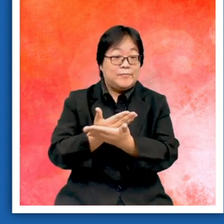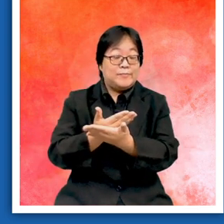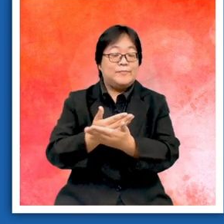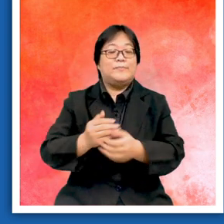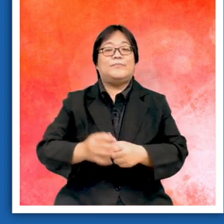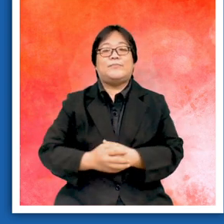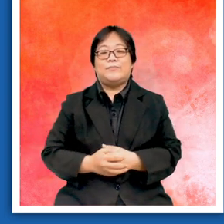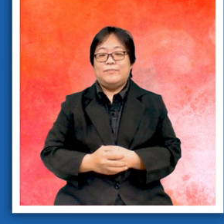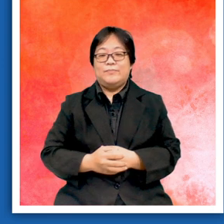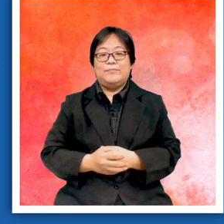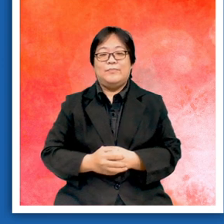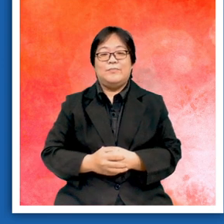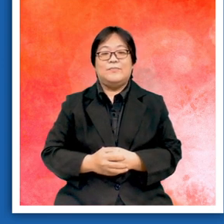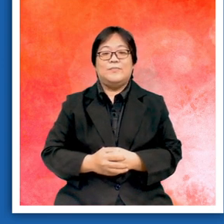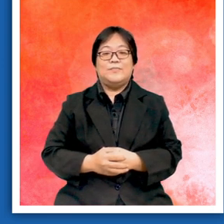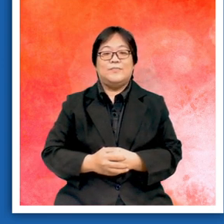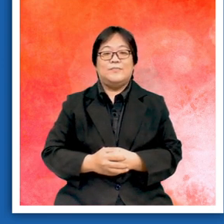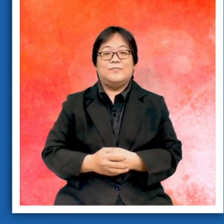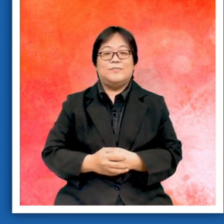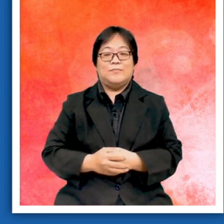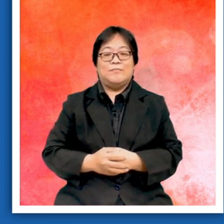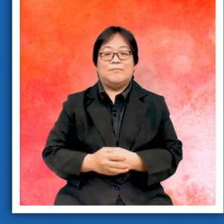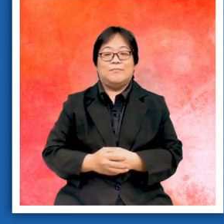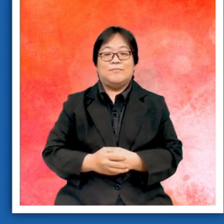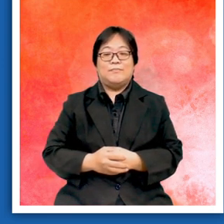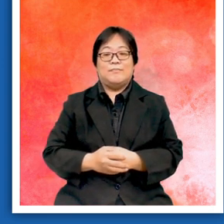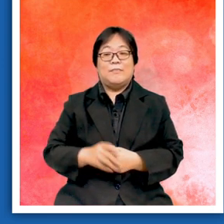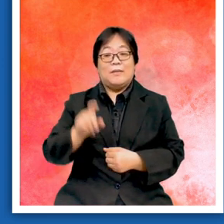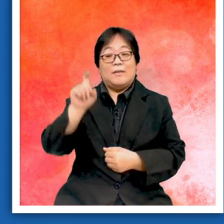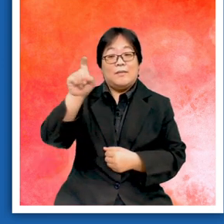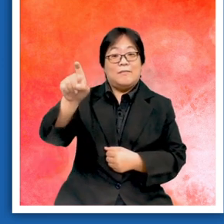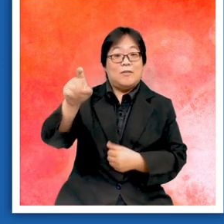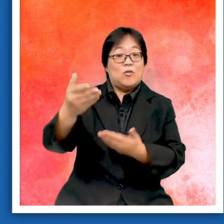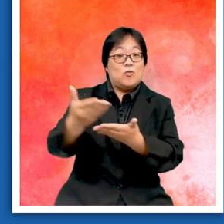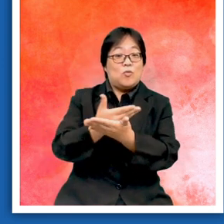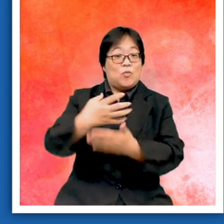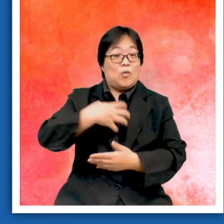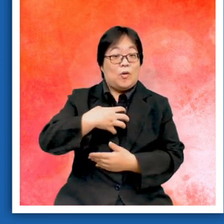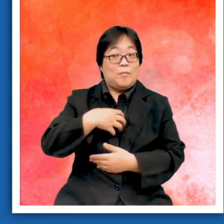one, you need to hit that button.